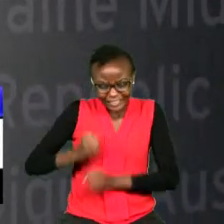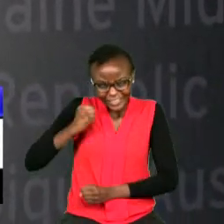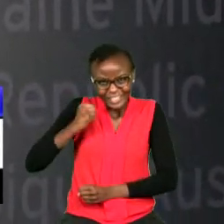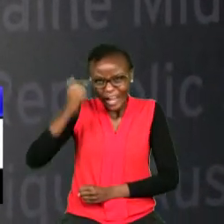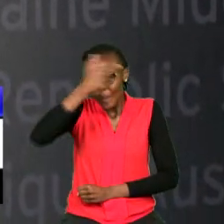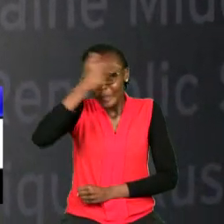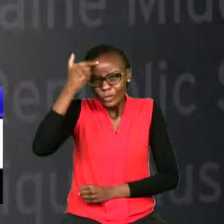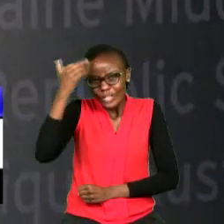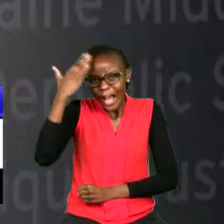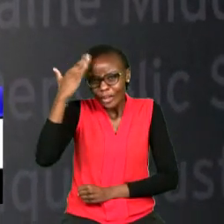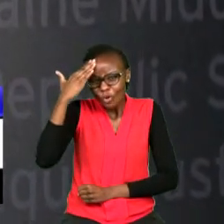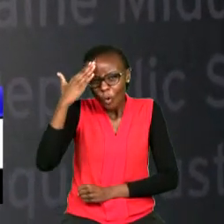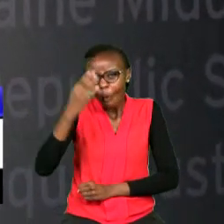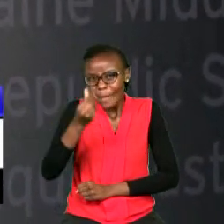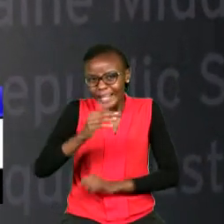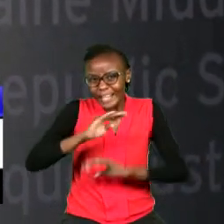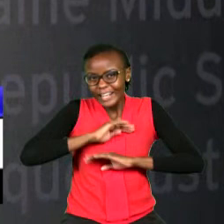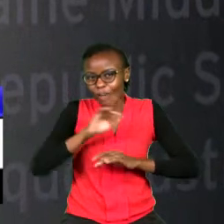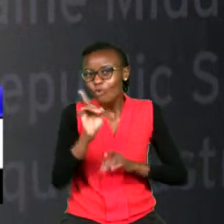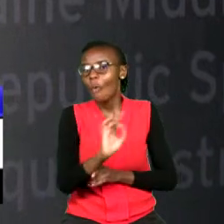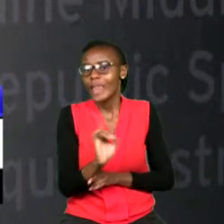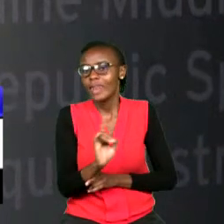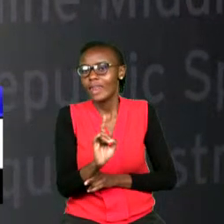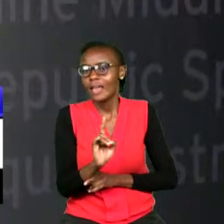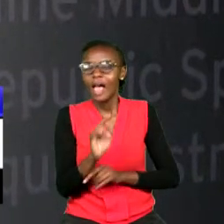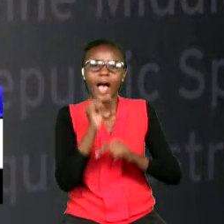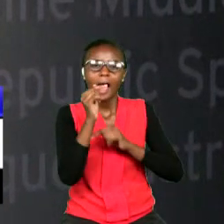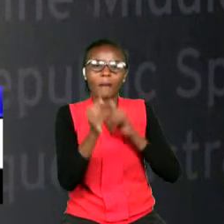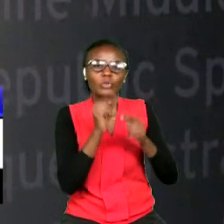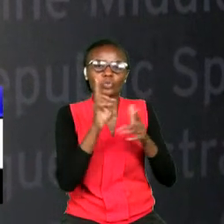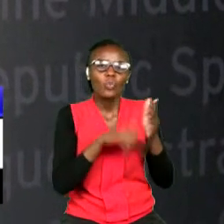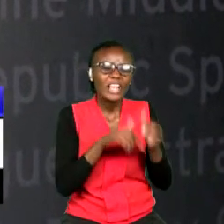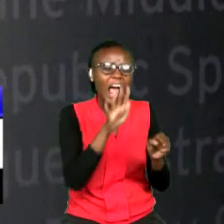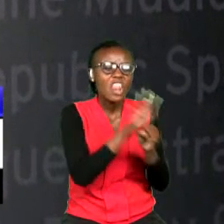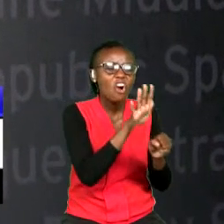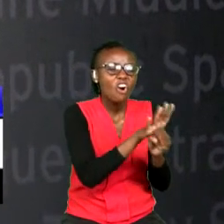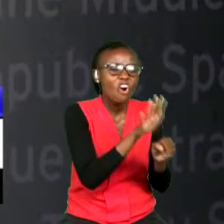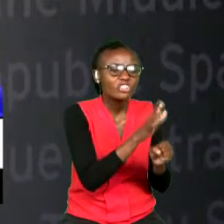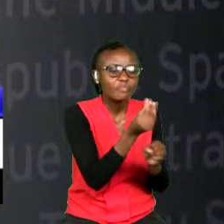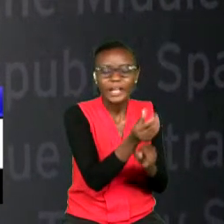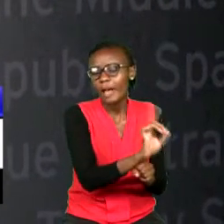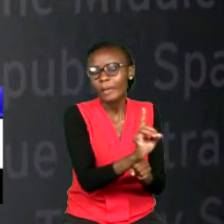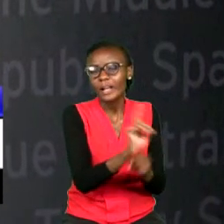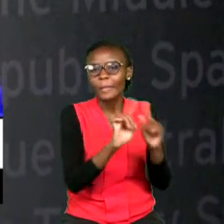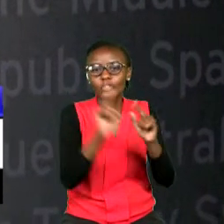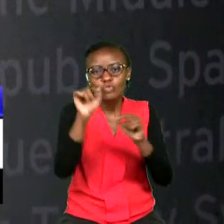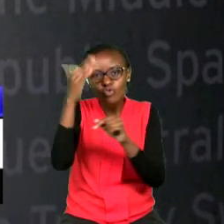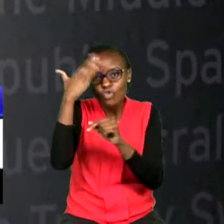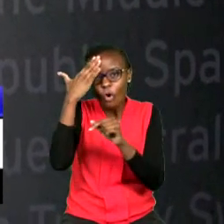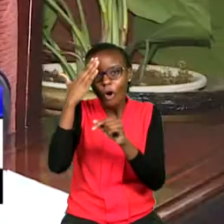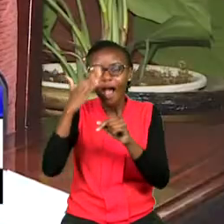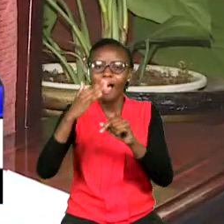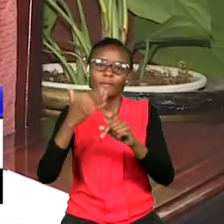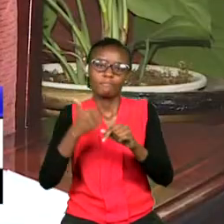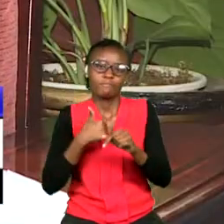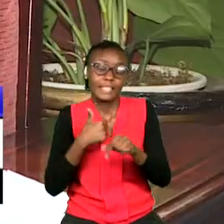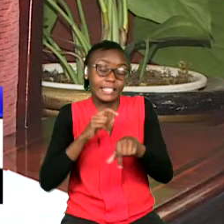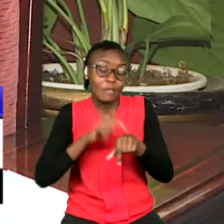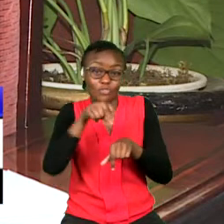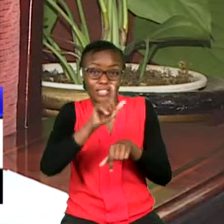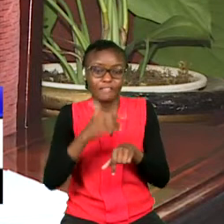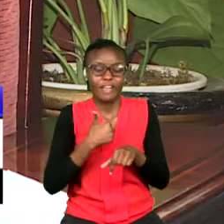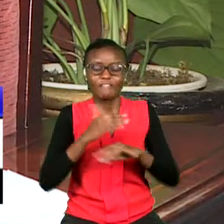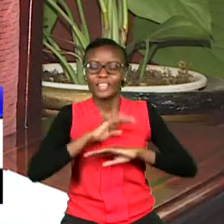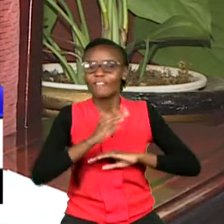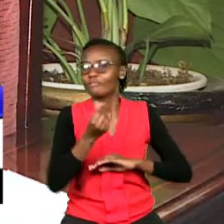about quantity, it's knowing when it is enough. What's your favorite